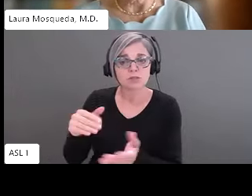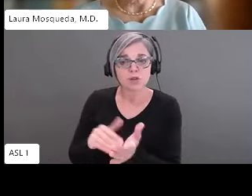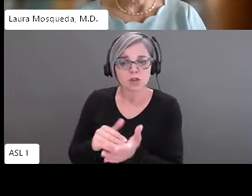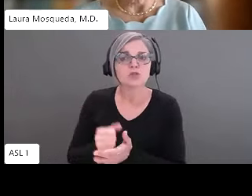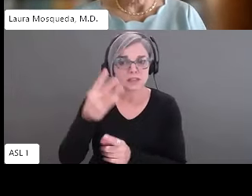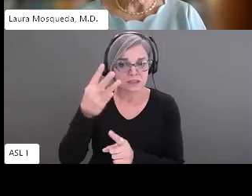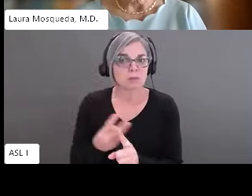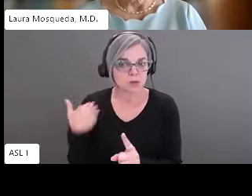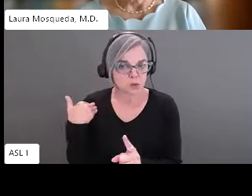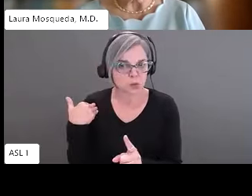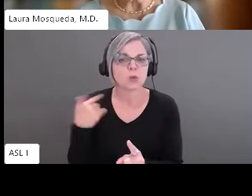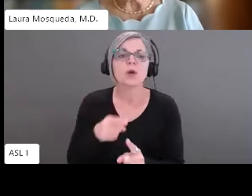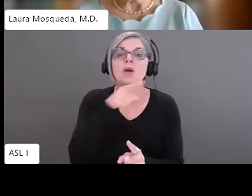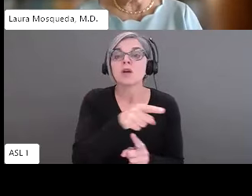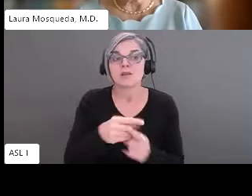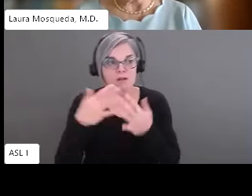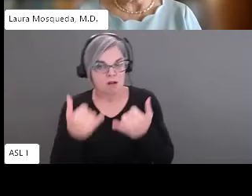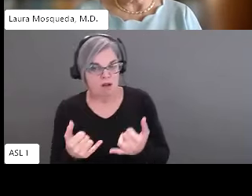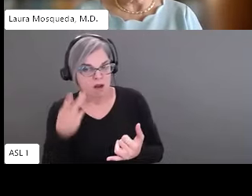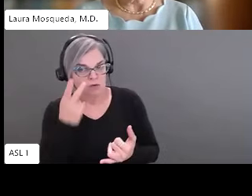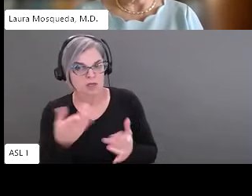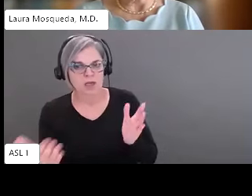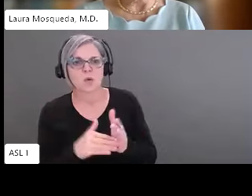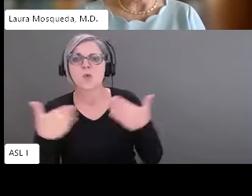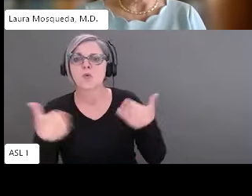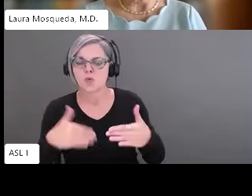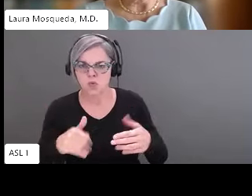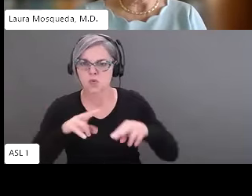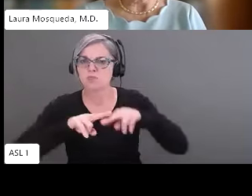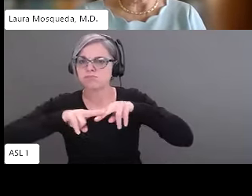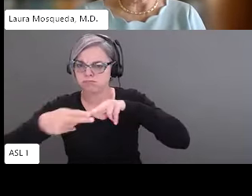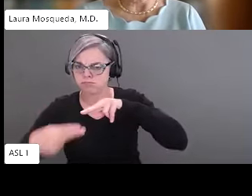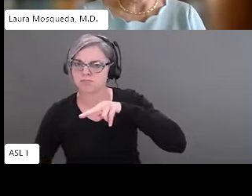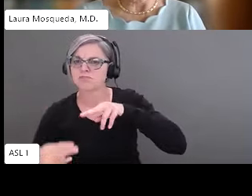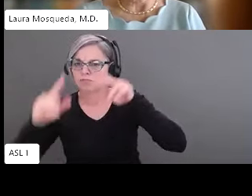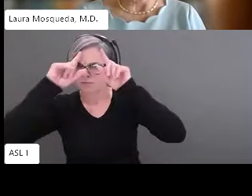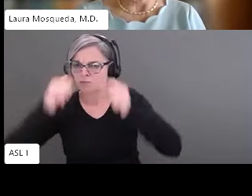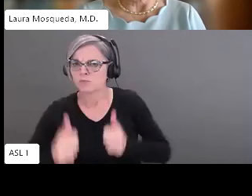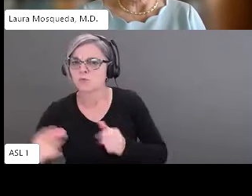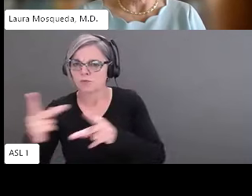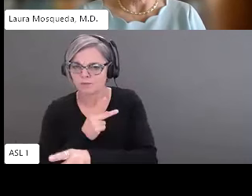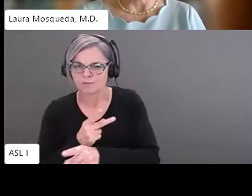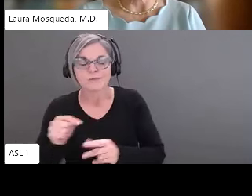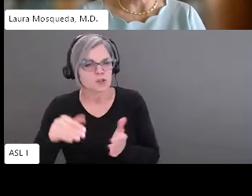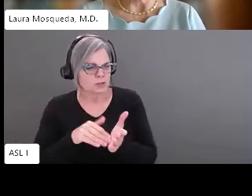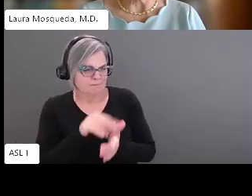6 months. The doctor also notes that his clothes are not clean and he smells like urine.